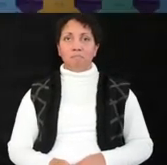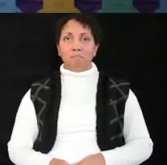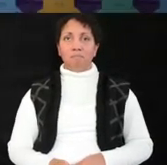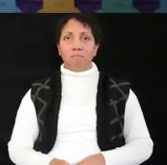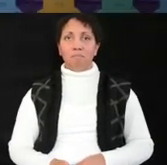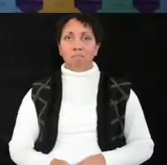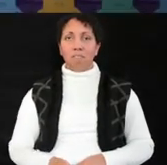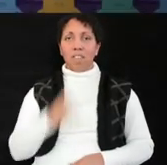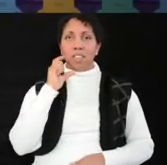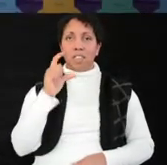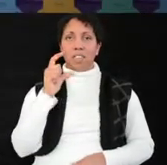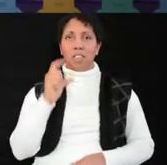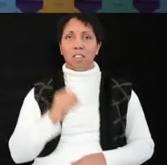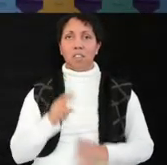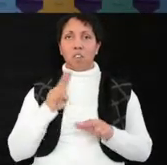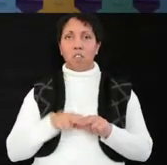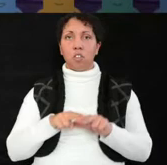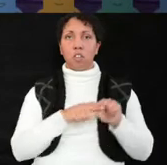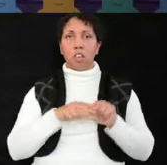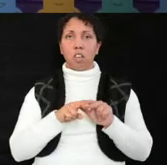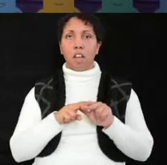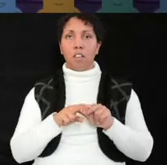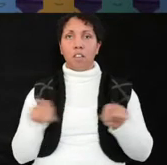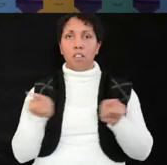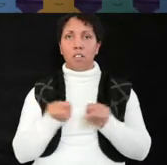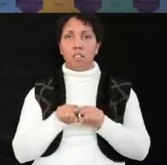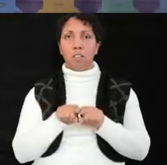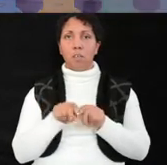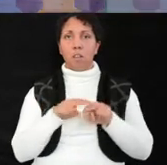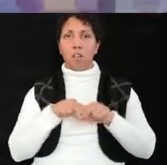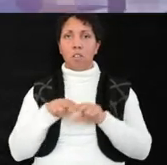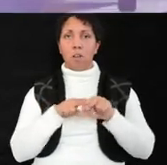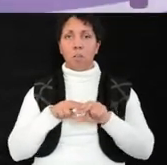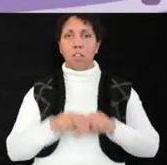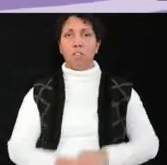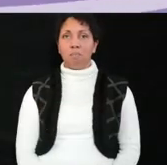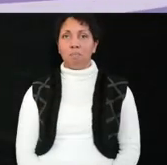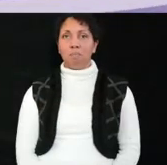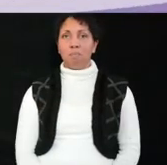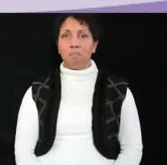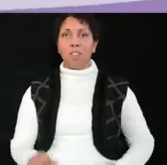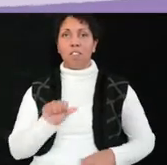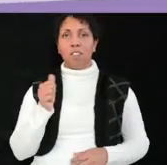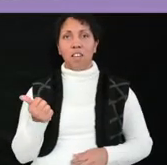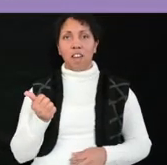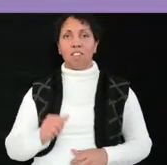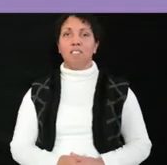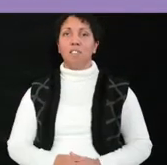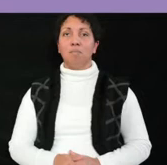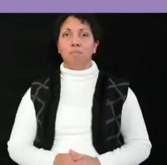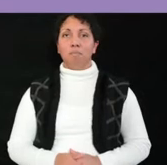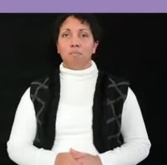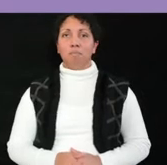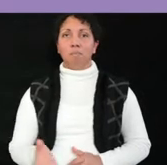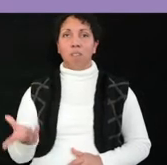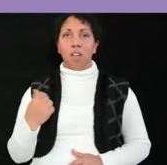correct answer was C. A foster carer looks after you like a parent. OK, moving on.